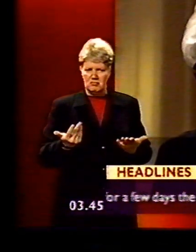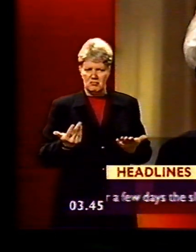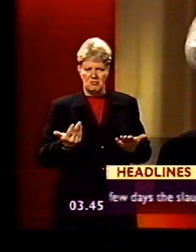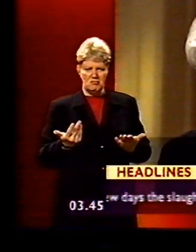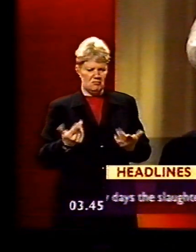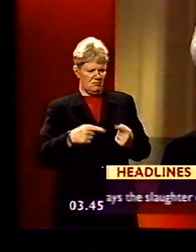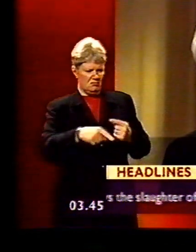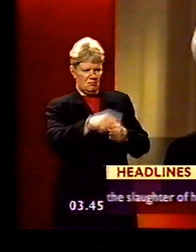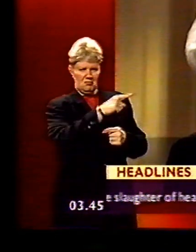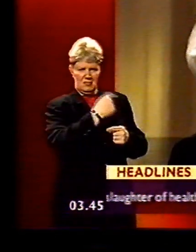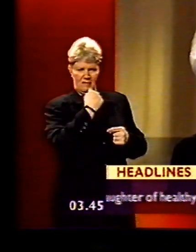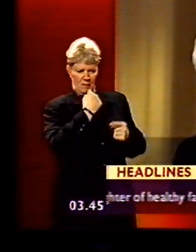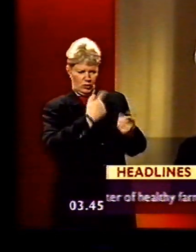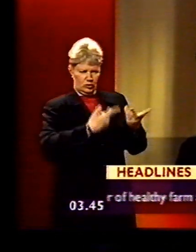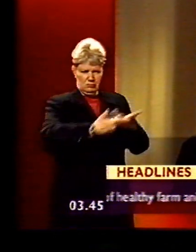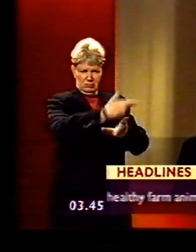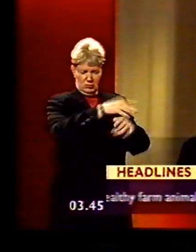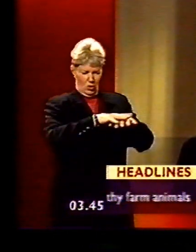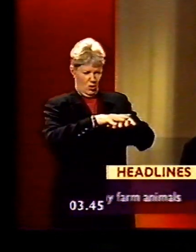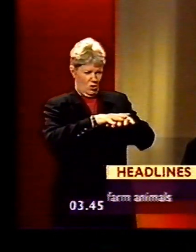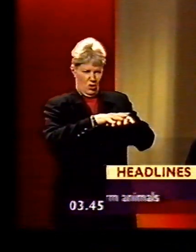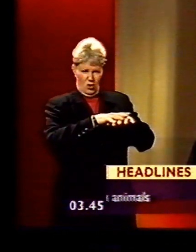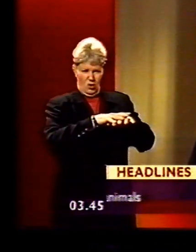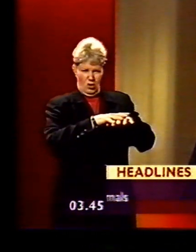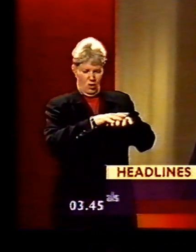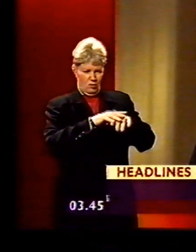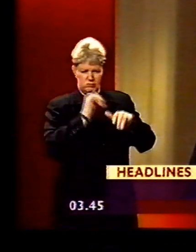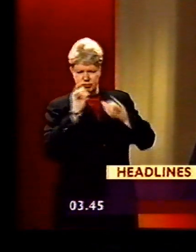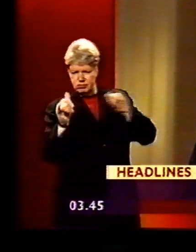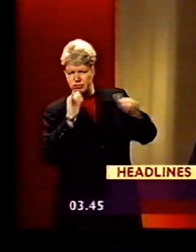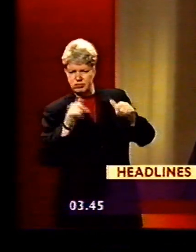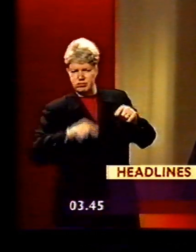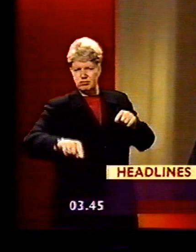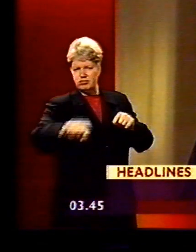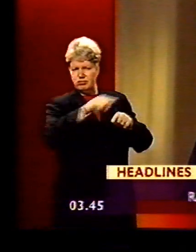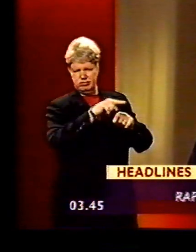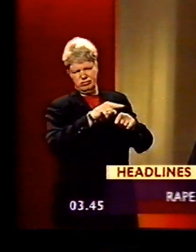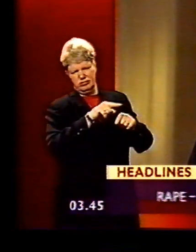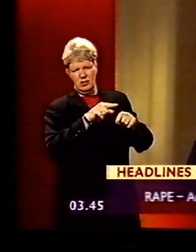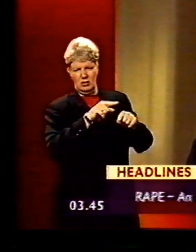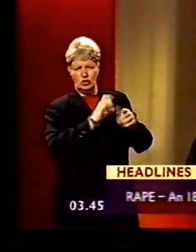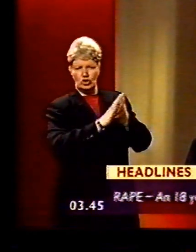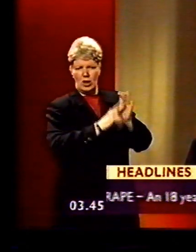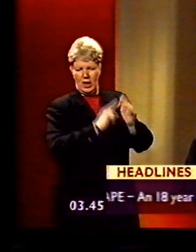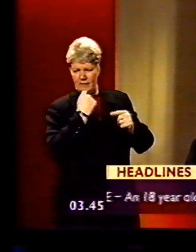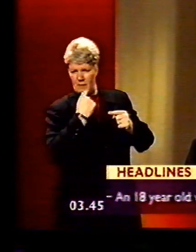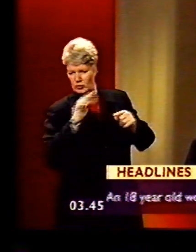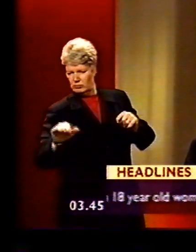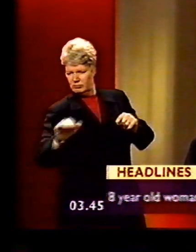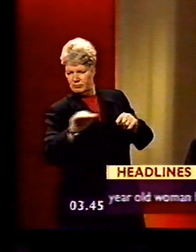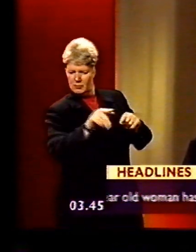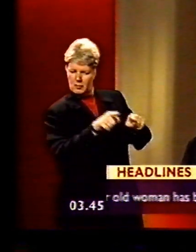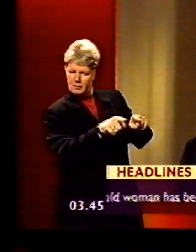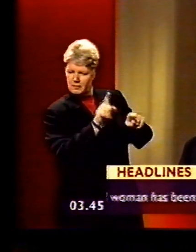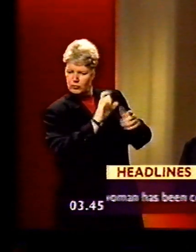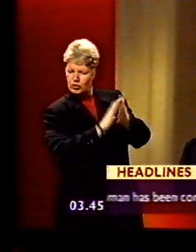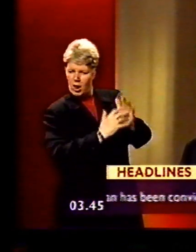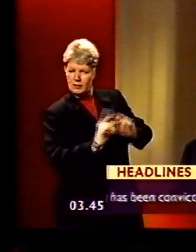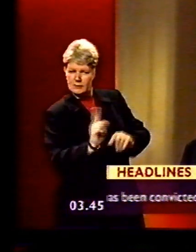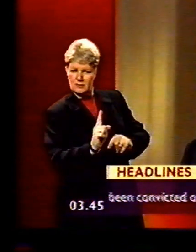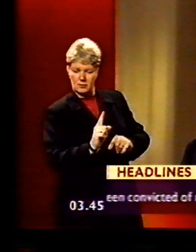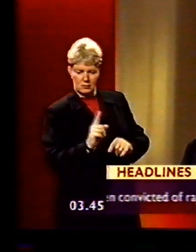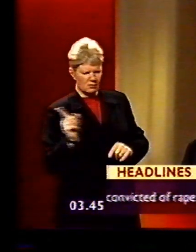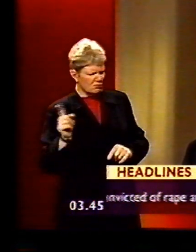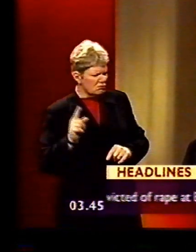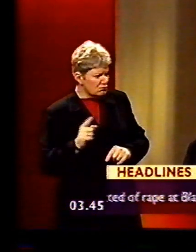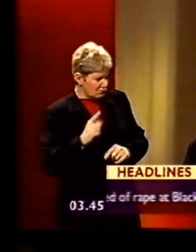Chilean intelligence, had been calling our old neighbors about Charles, their first question was, are you sure that he was